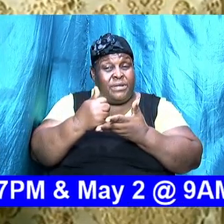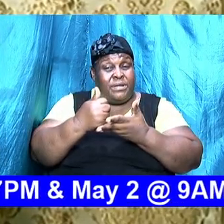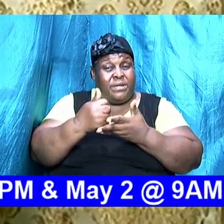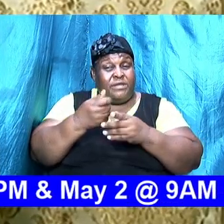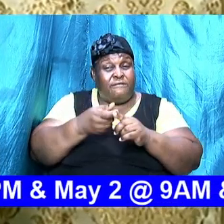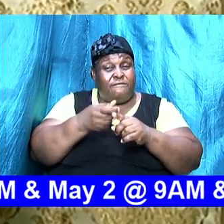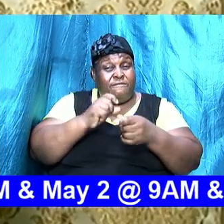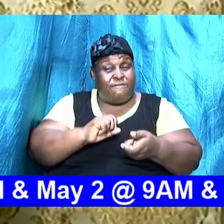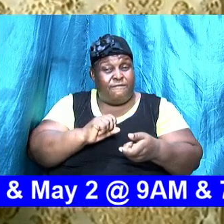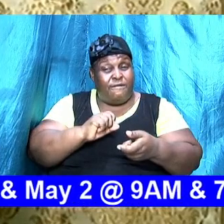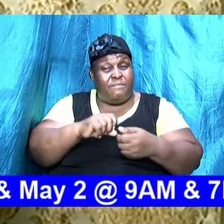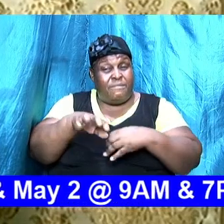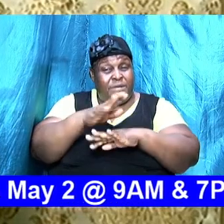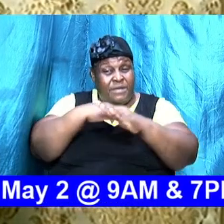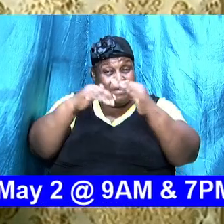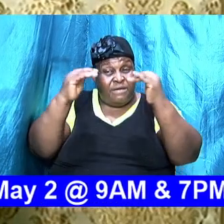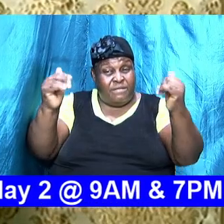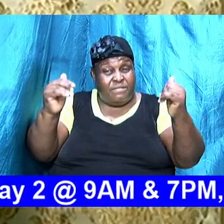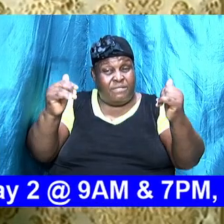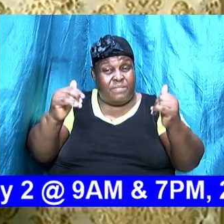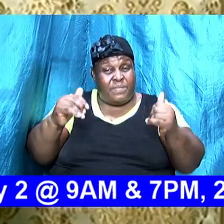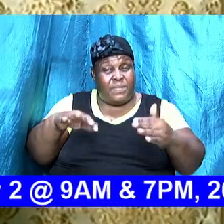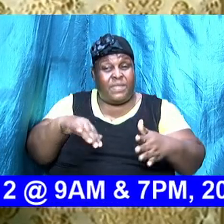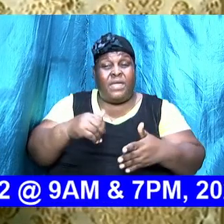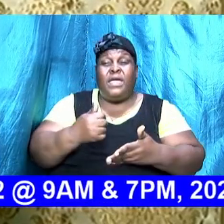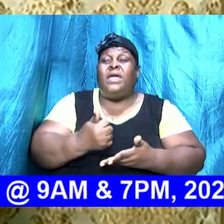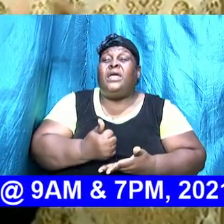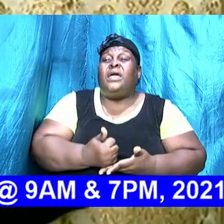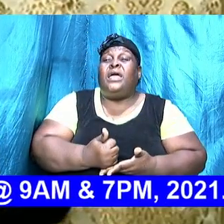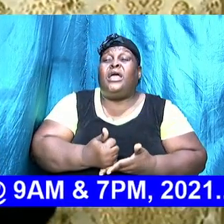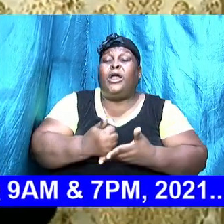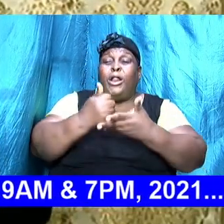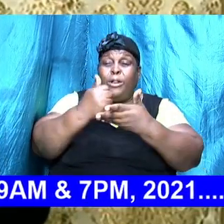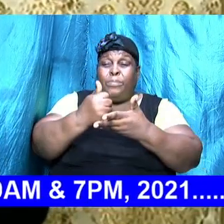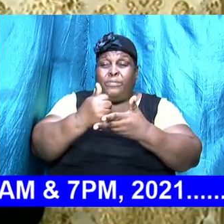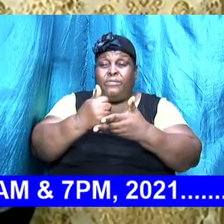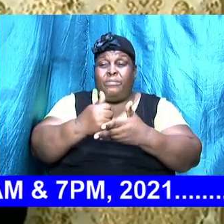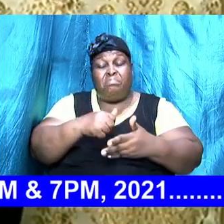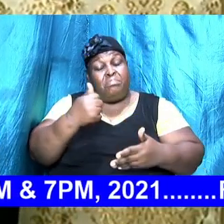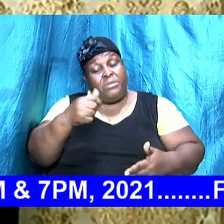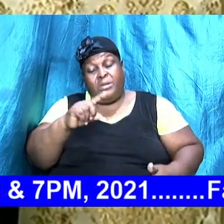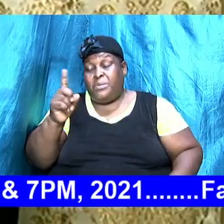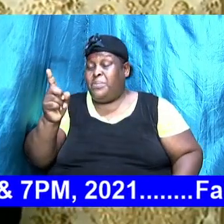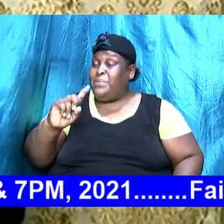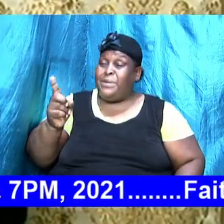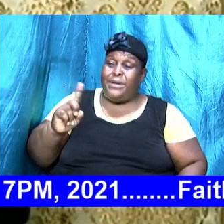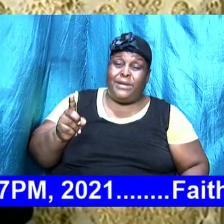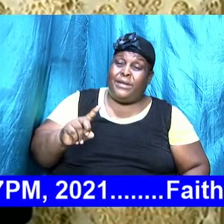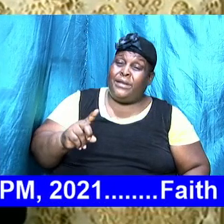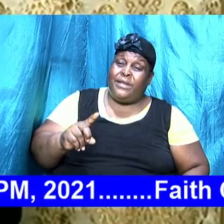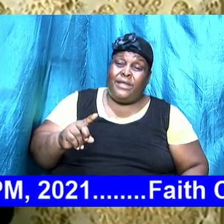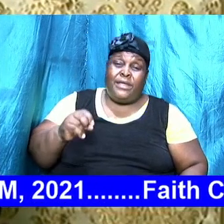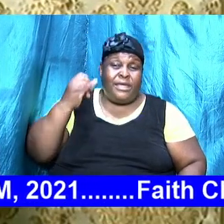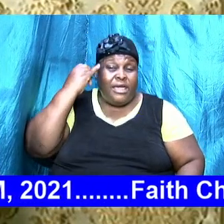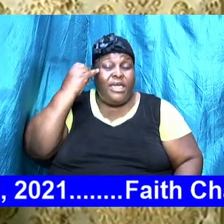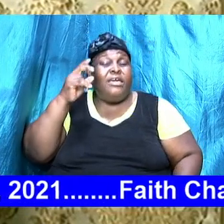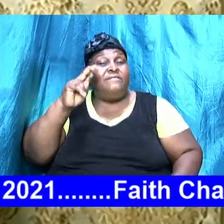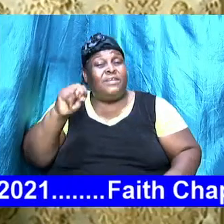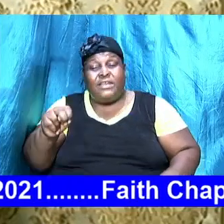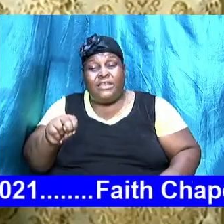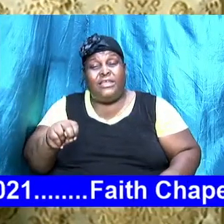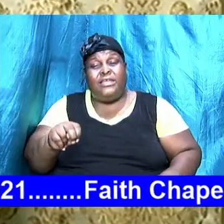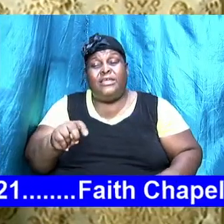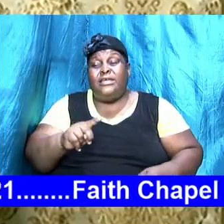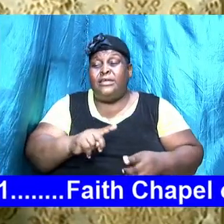from on high, help from heaven, help from anywhere, if it needs to be